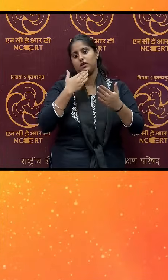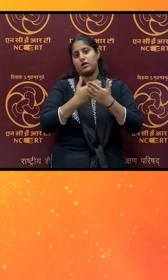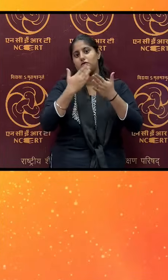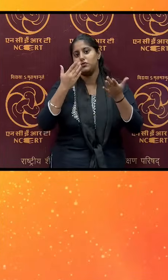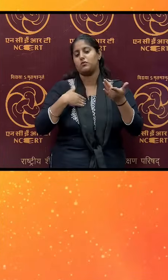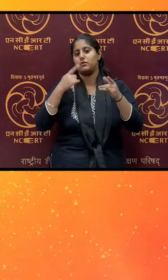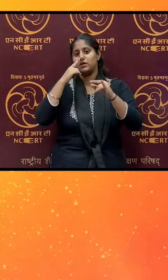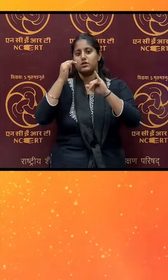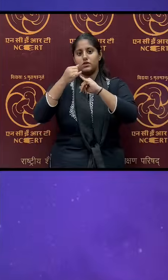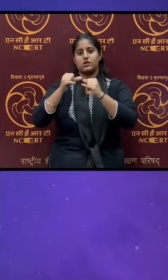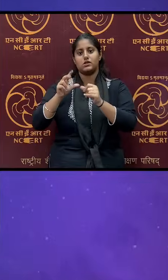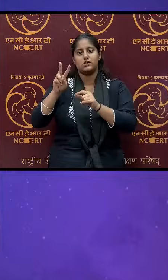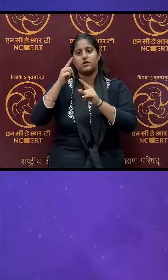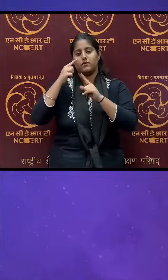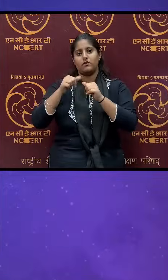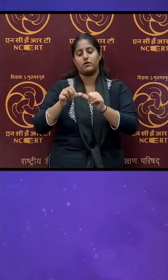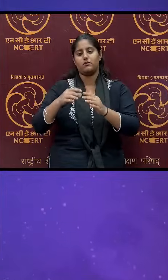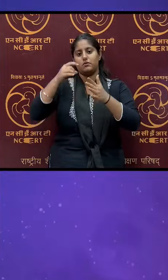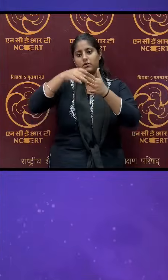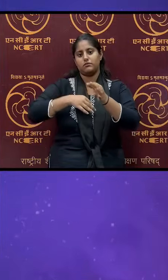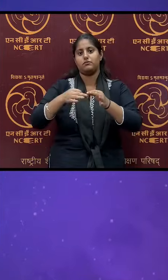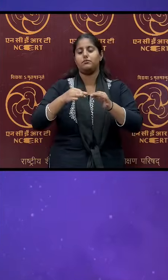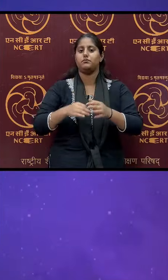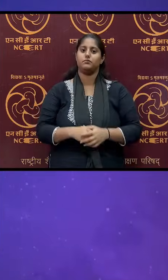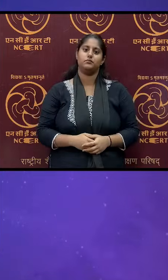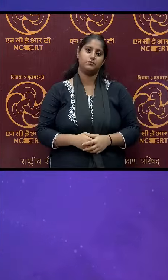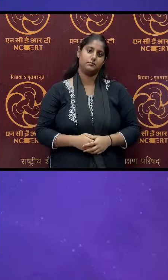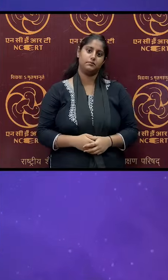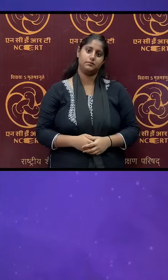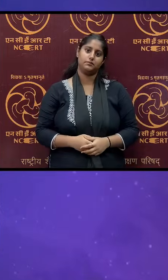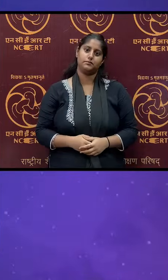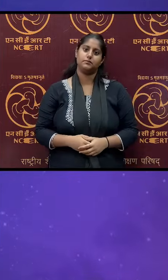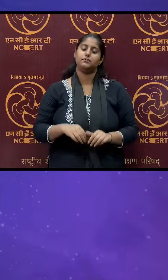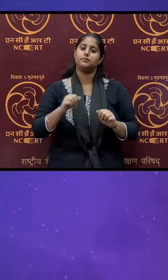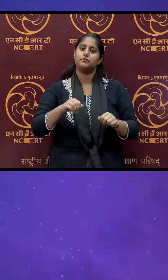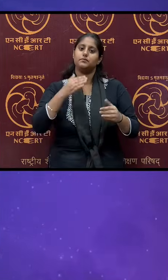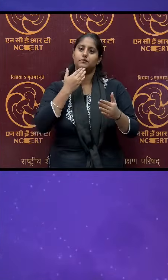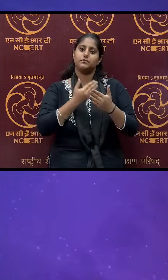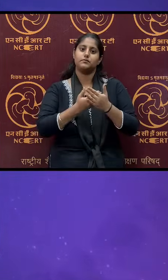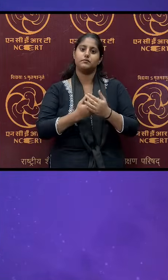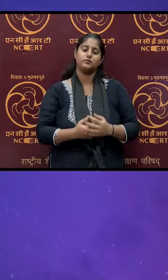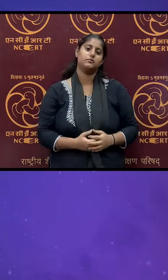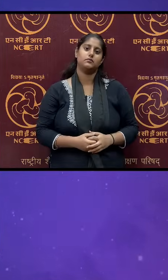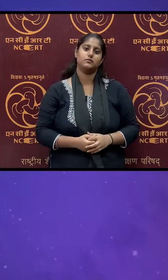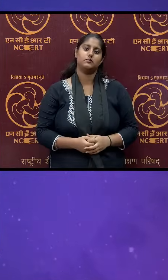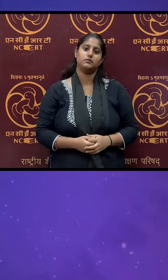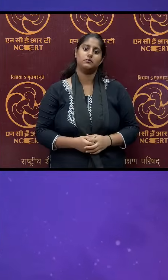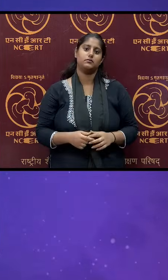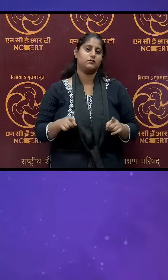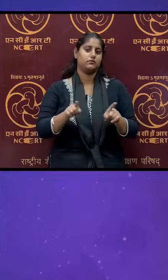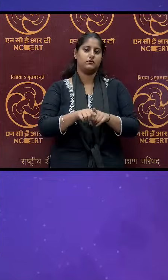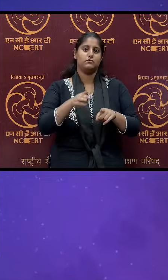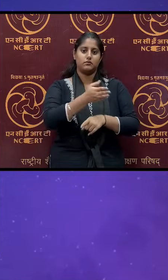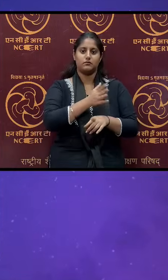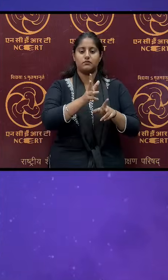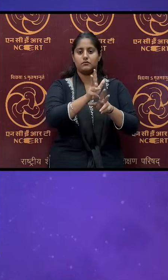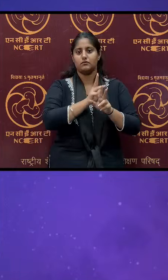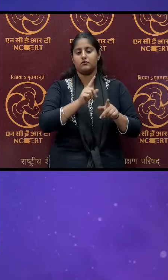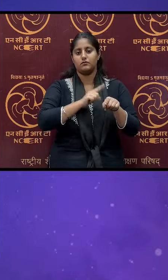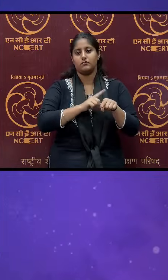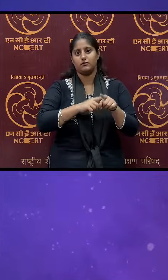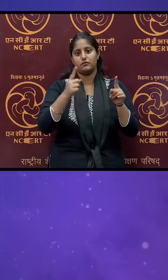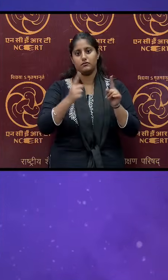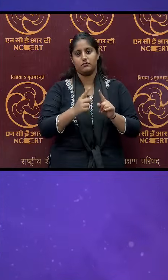for joining us and explaining us so beautifully. Ji, thank you sir. So as you said that the time is not allowing us,